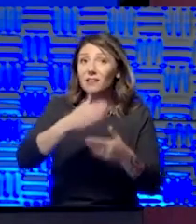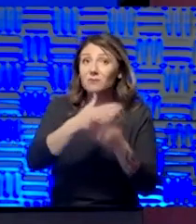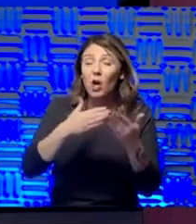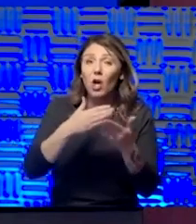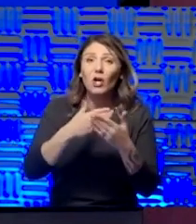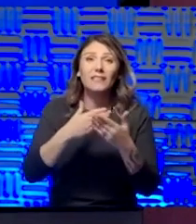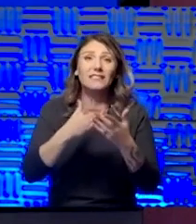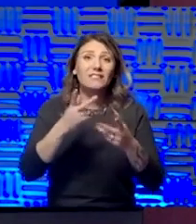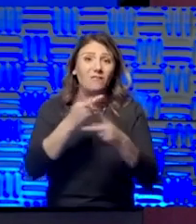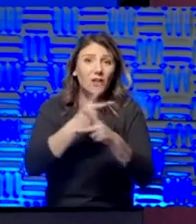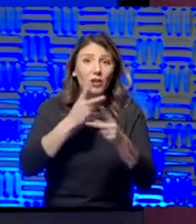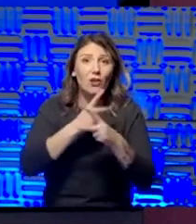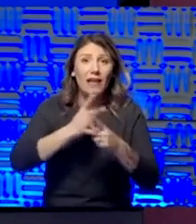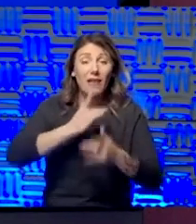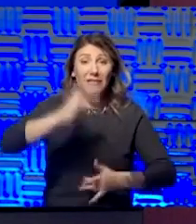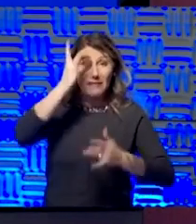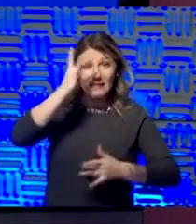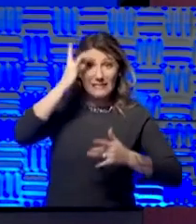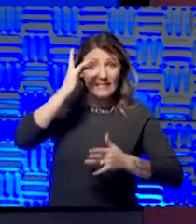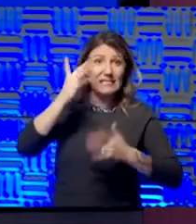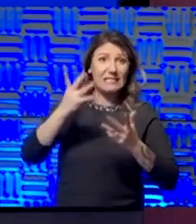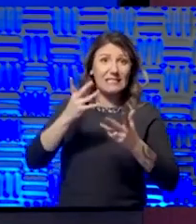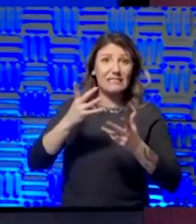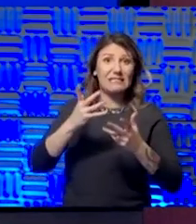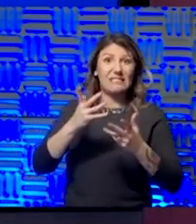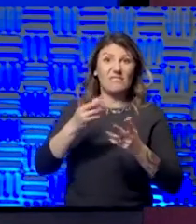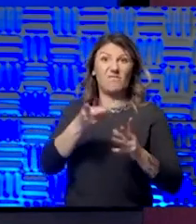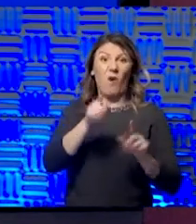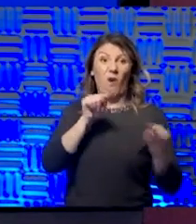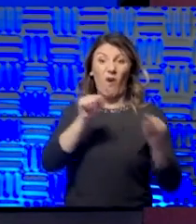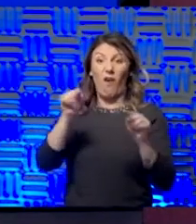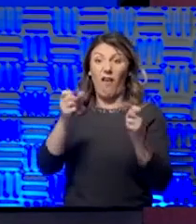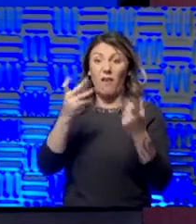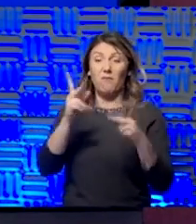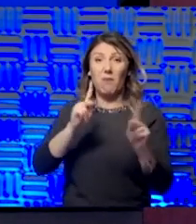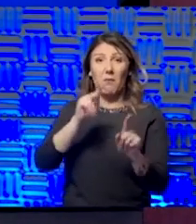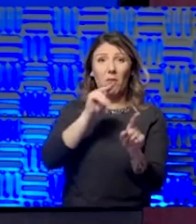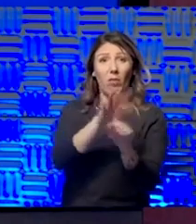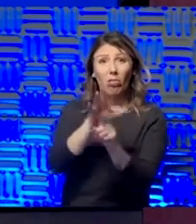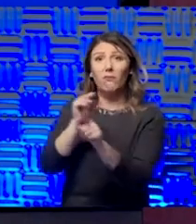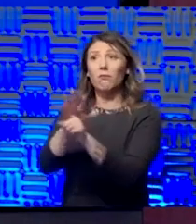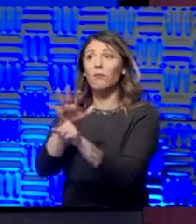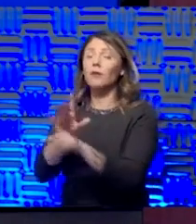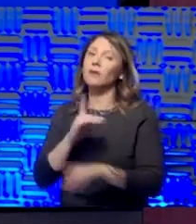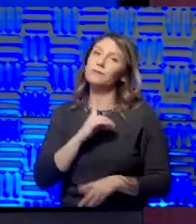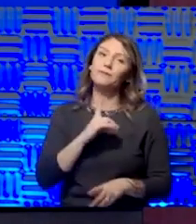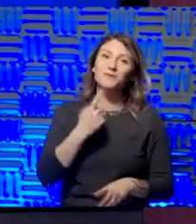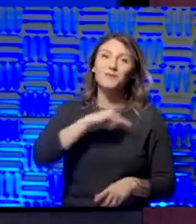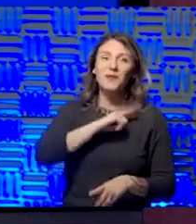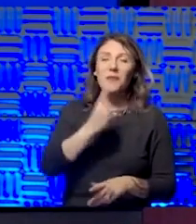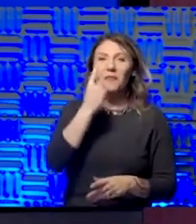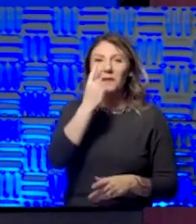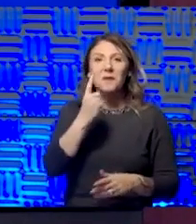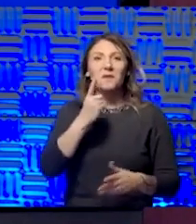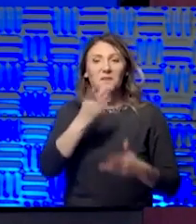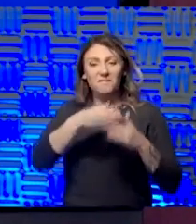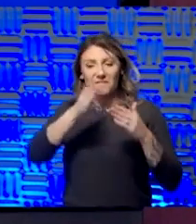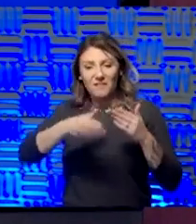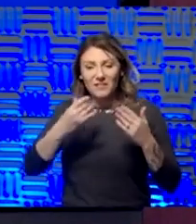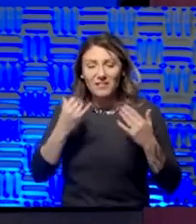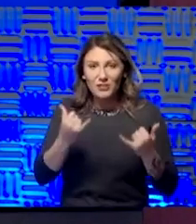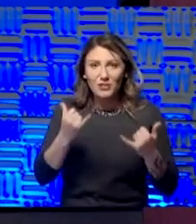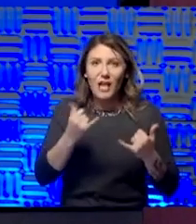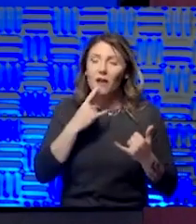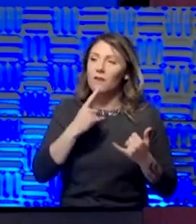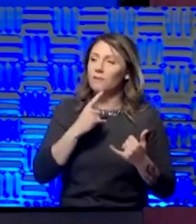prevalence. With that, I think we're probably going to have to wrap up. These have been great questions this morning. We appreciate the opportunity to